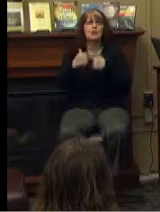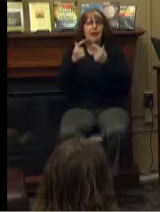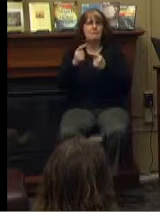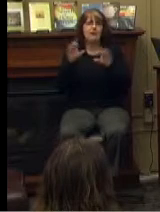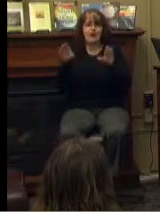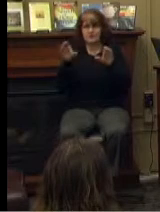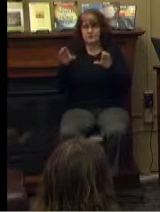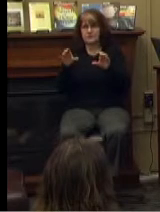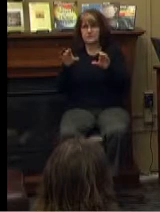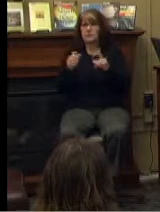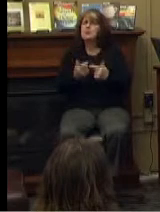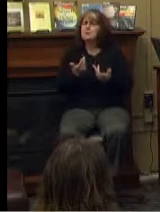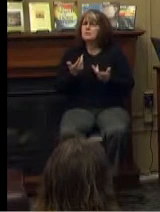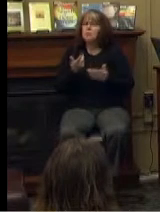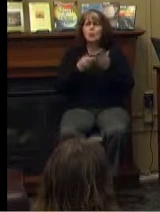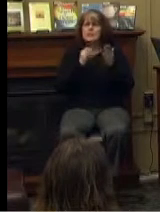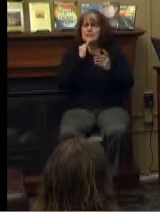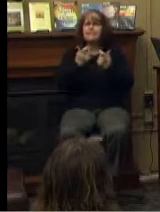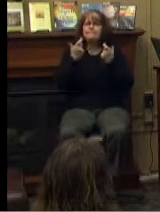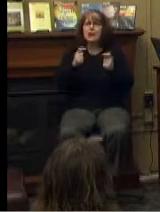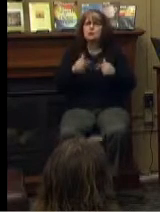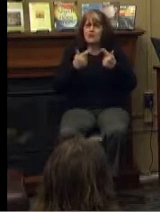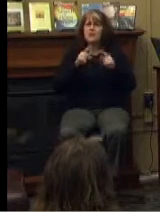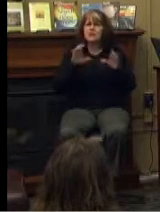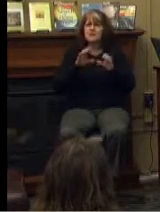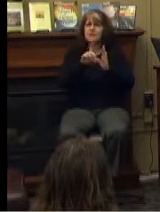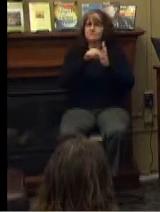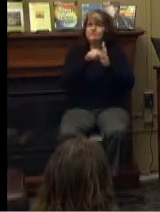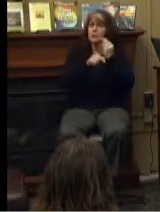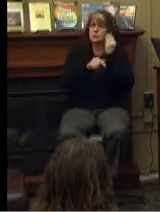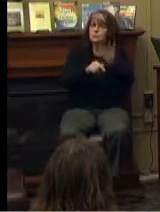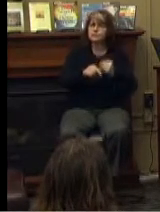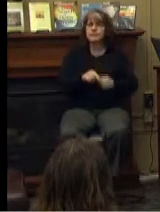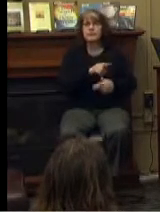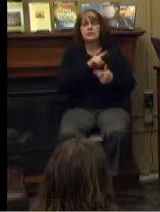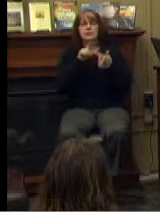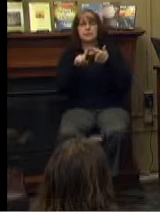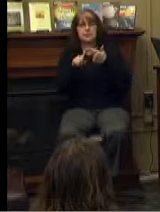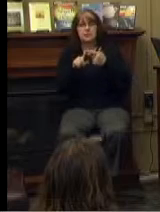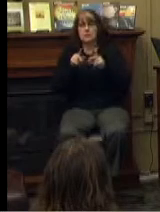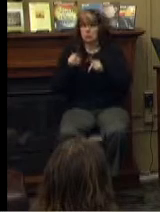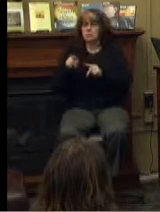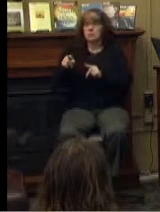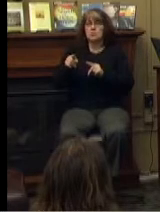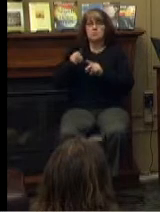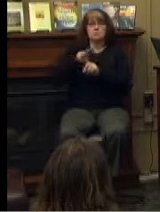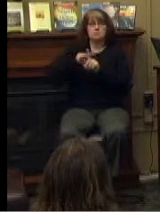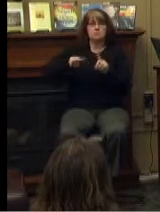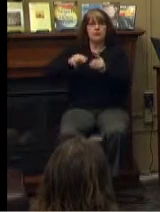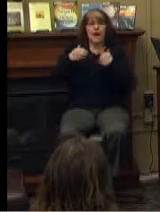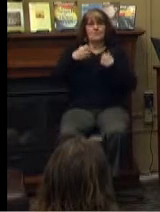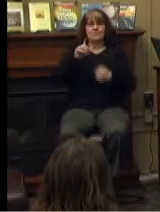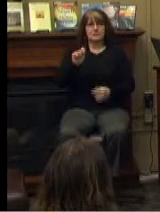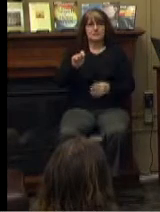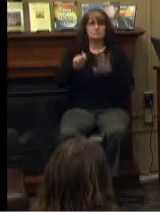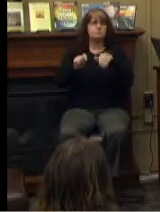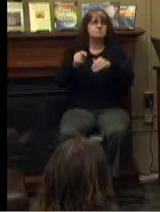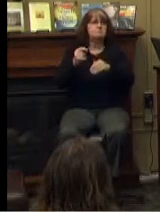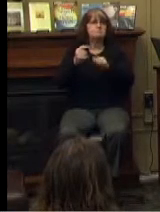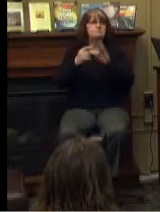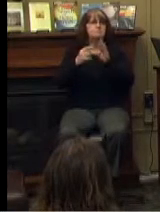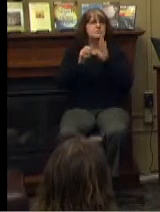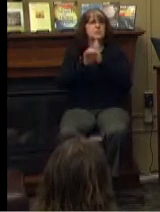those include. The second one is that they are regarded as having a disability. So say, for example, you have a person